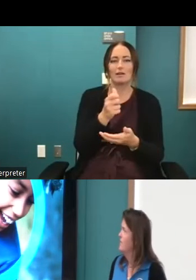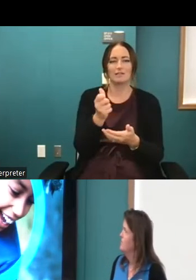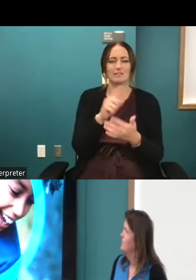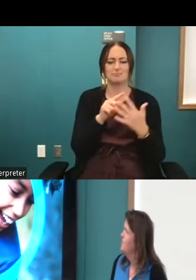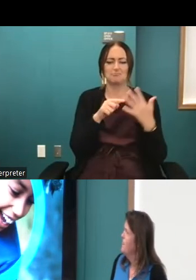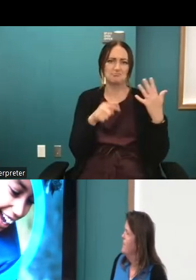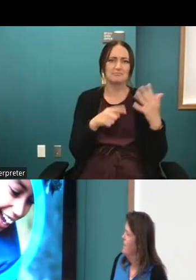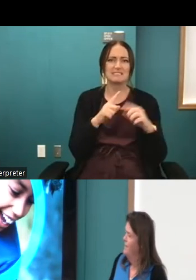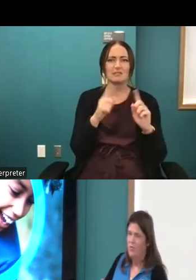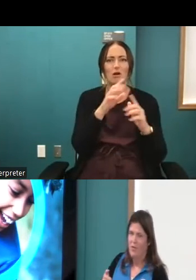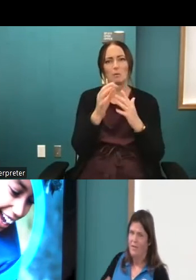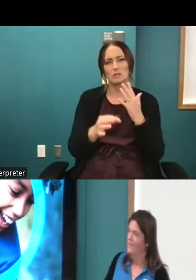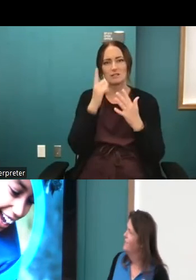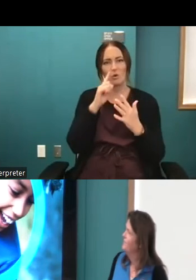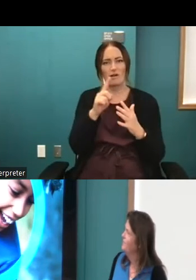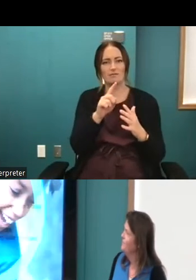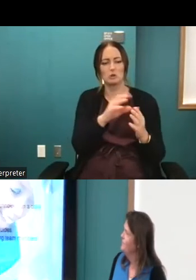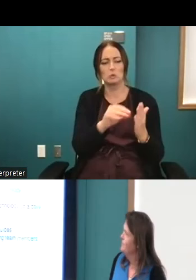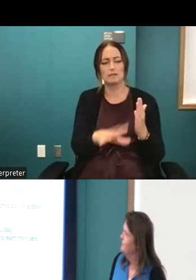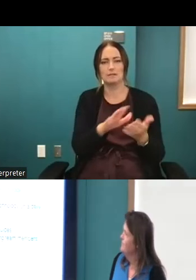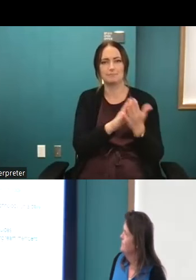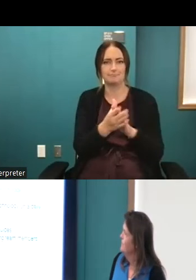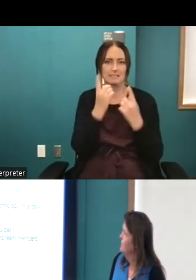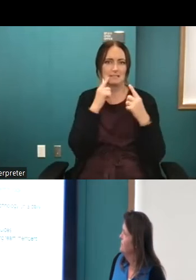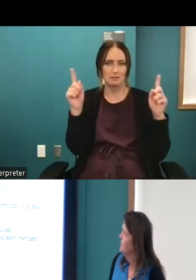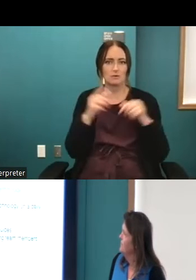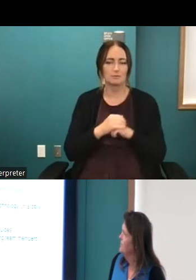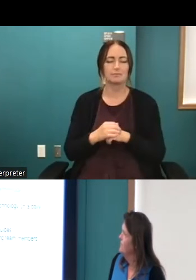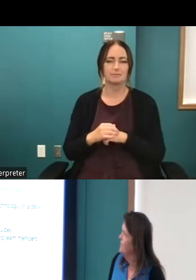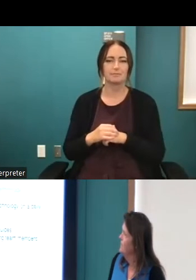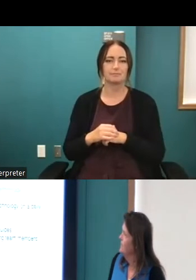in that classroom. You can go ahead and click.